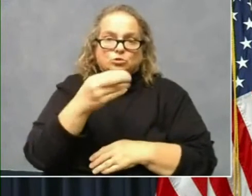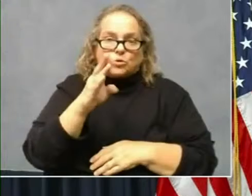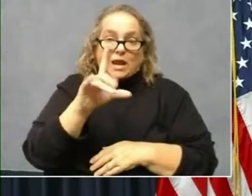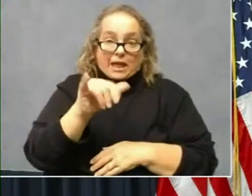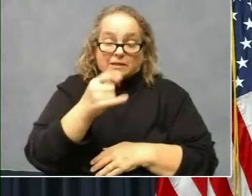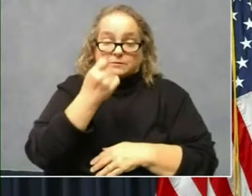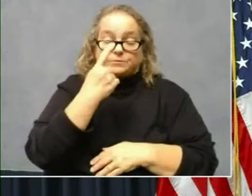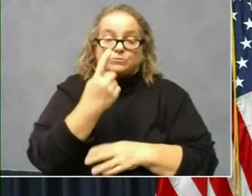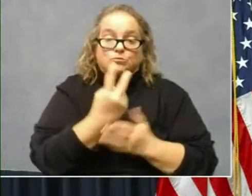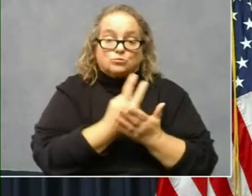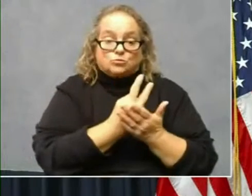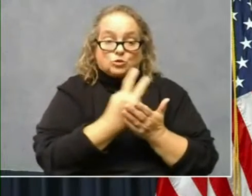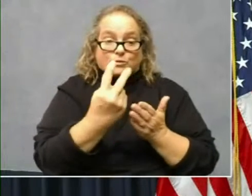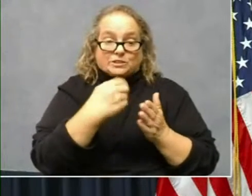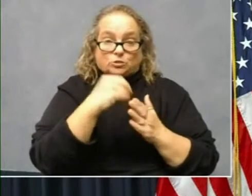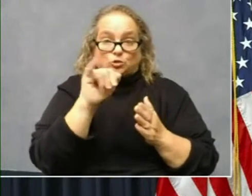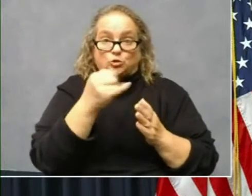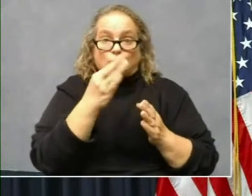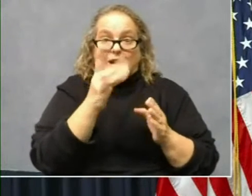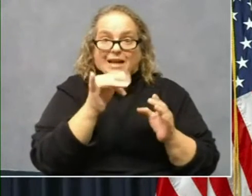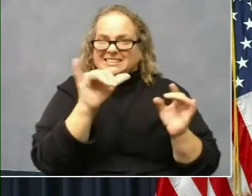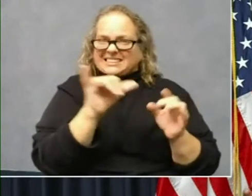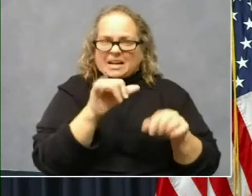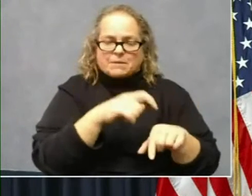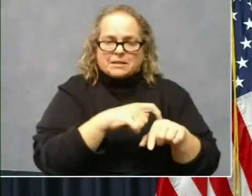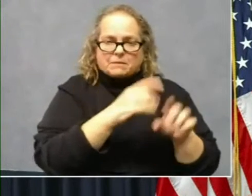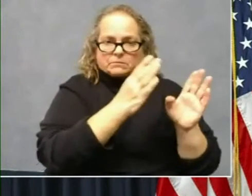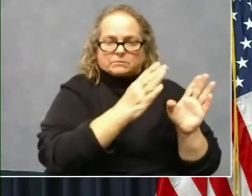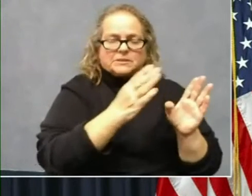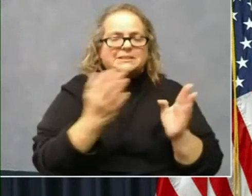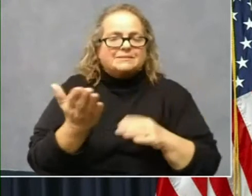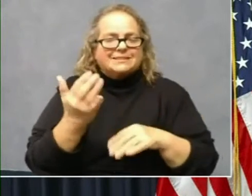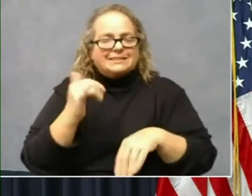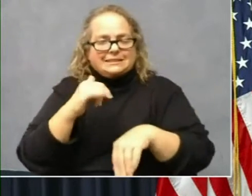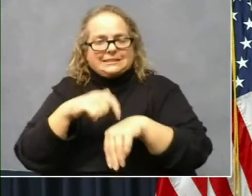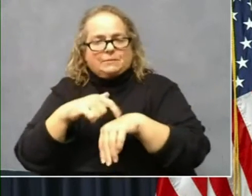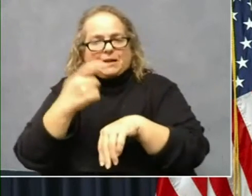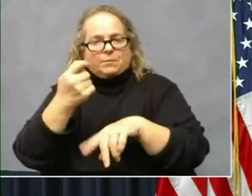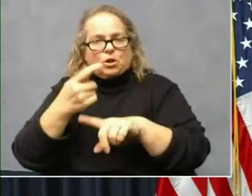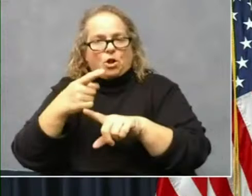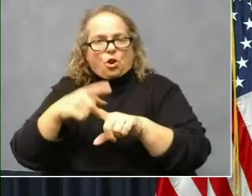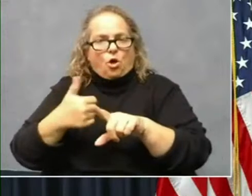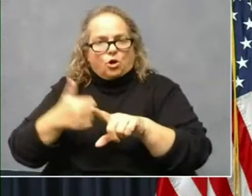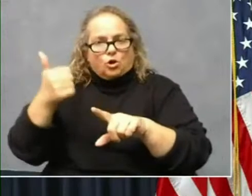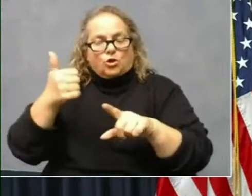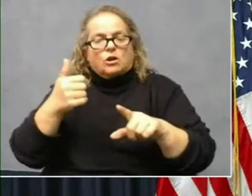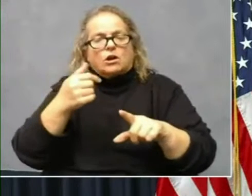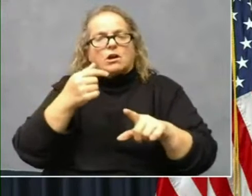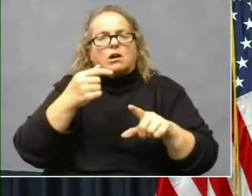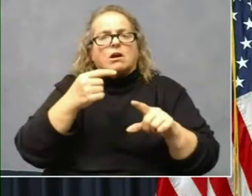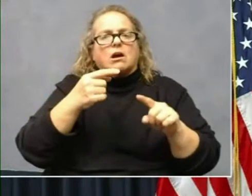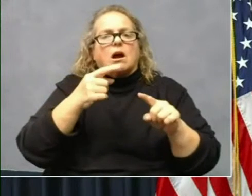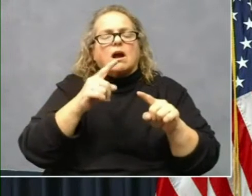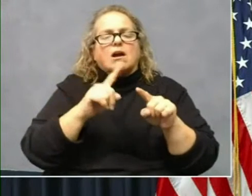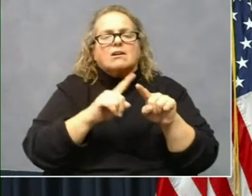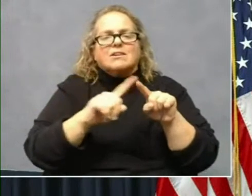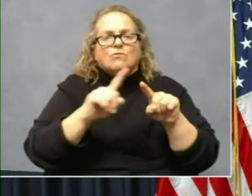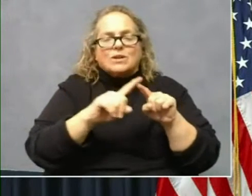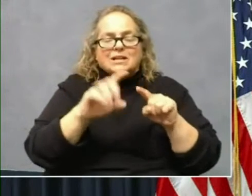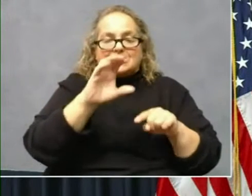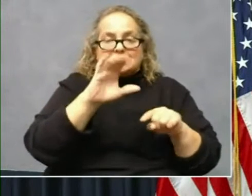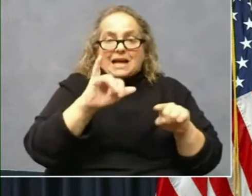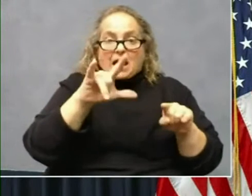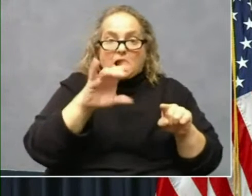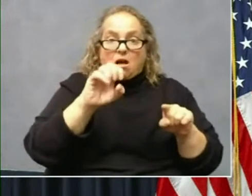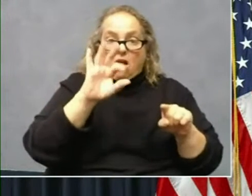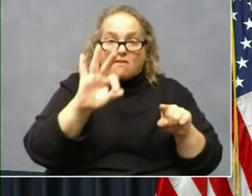time. And this is a little bit longer than that, about getting through multiple cycles of the virus and then coming